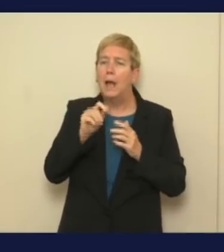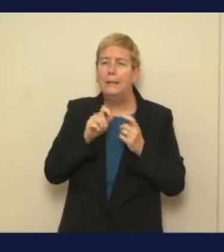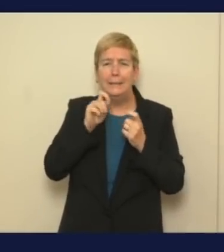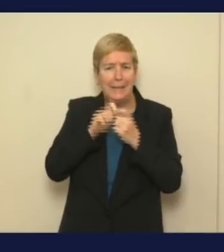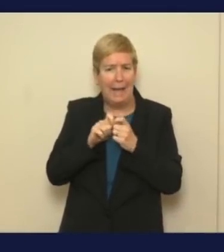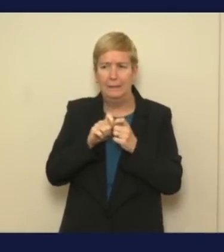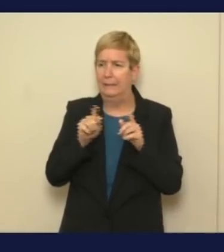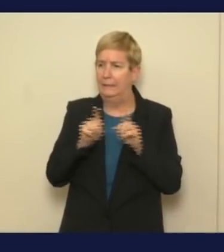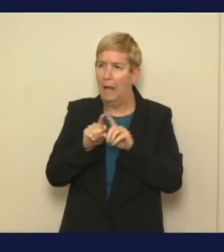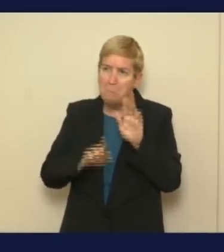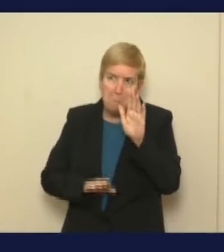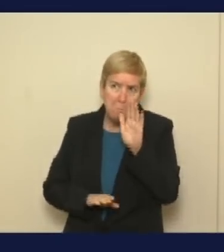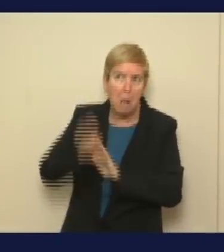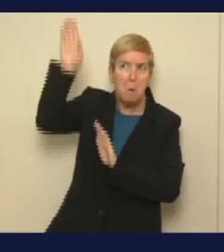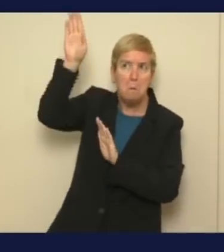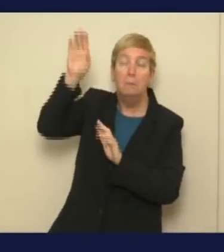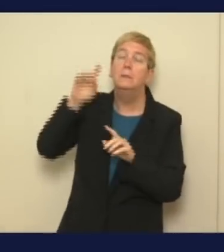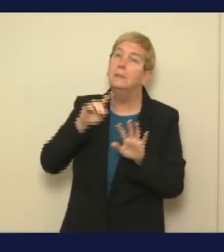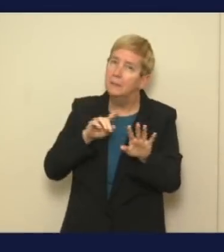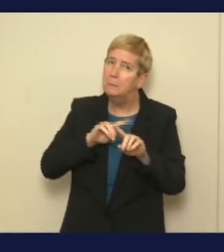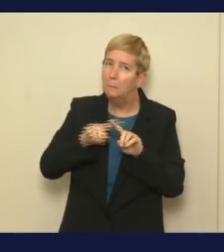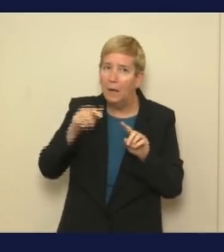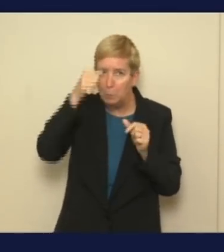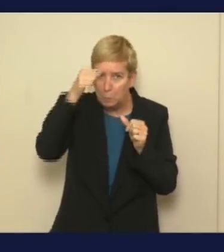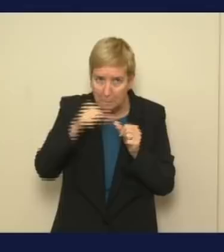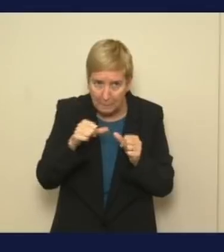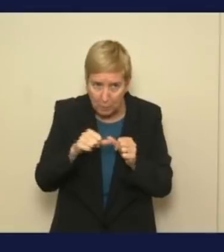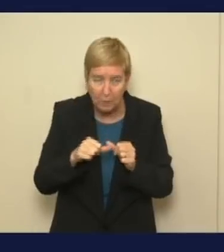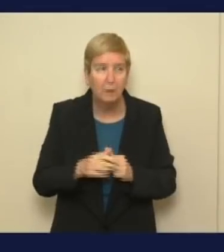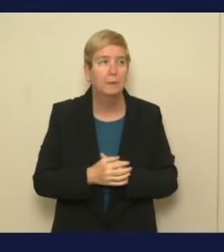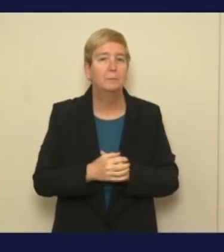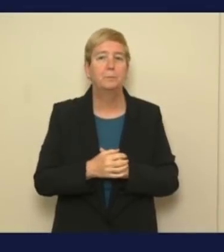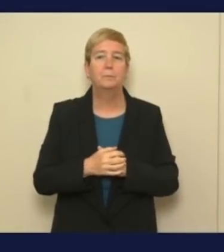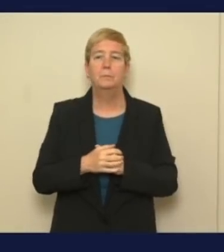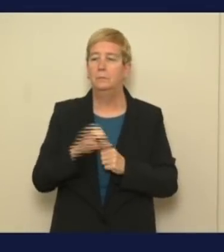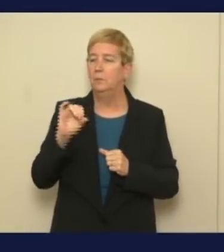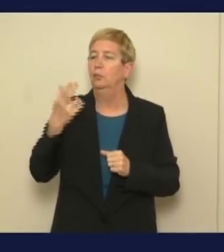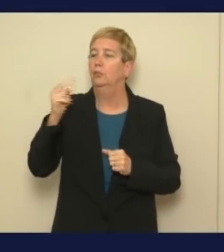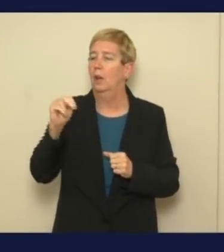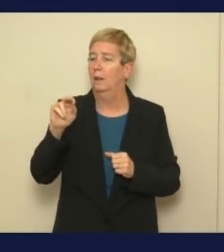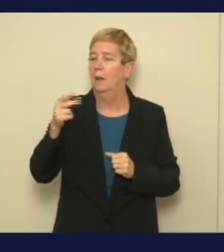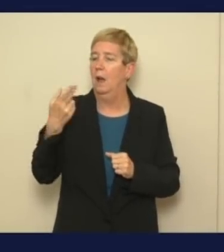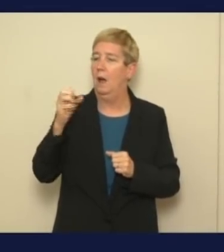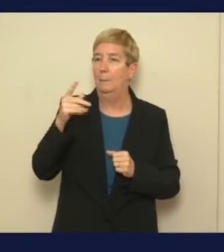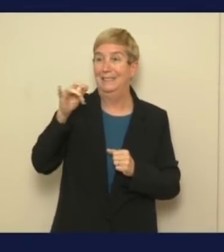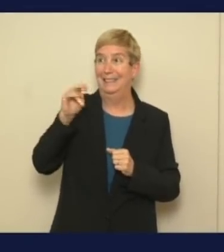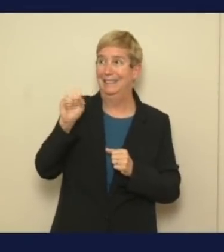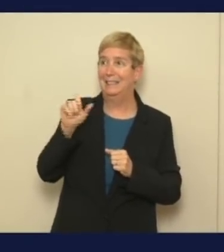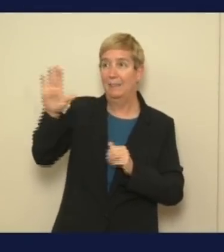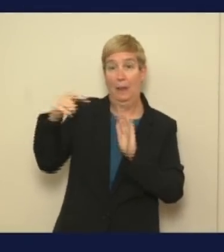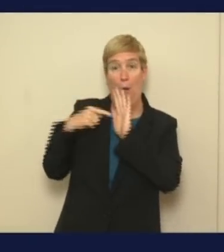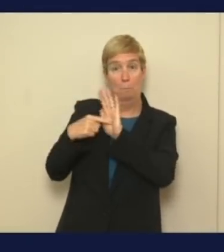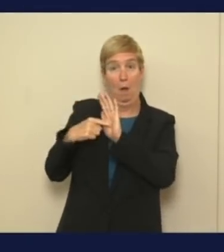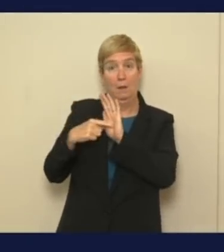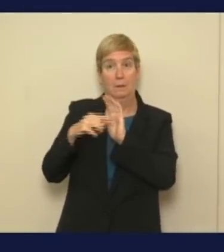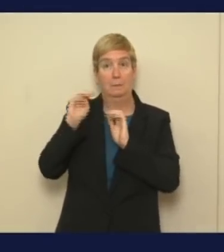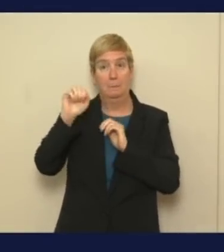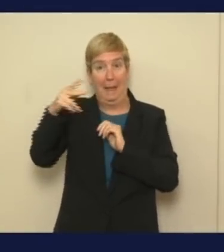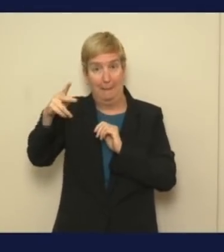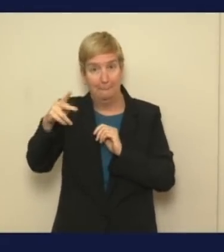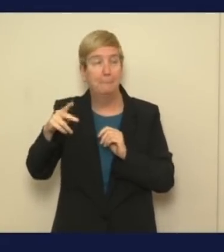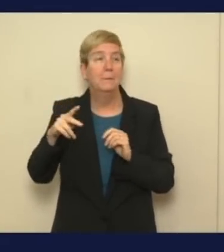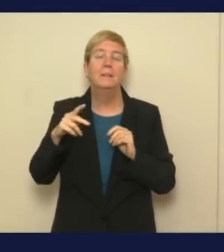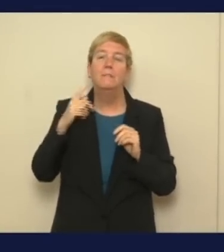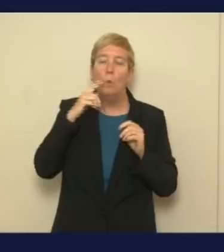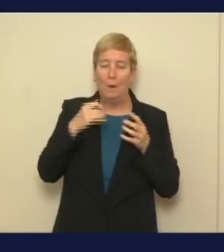stark differences, if you remember in the Johns Hopkins modeling map where we're meeting our